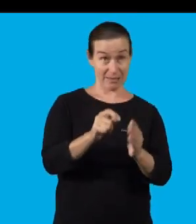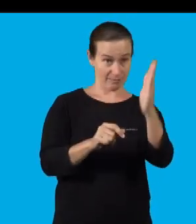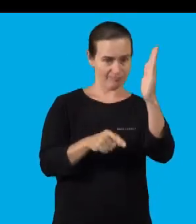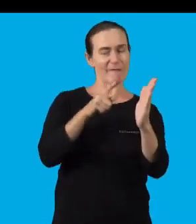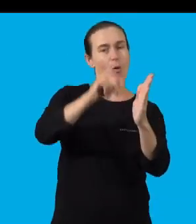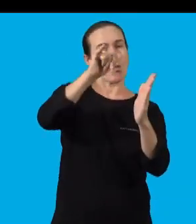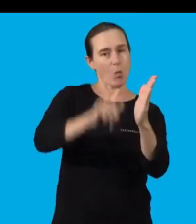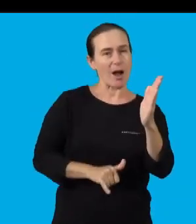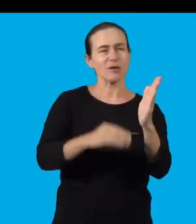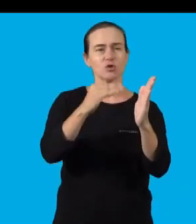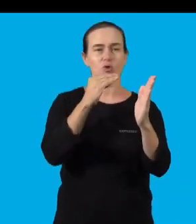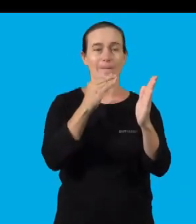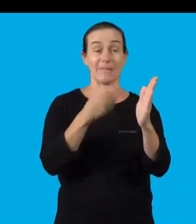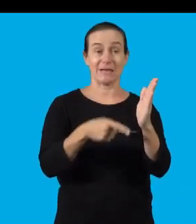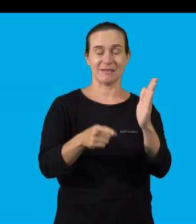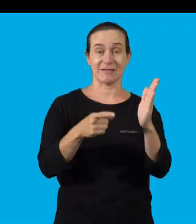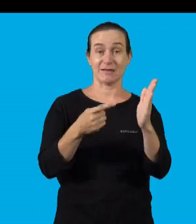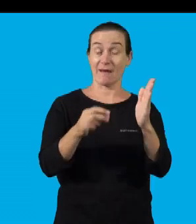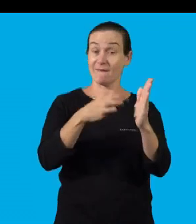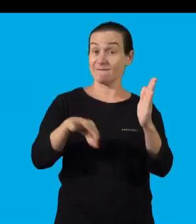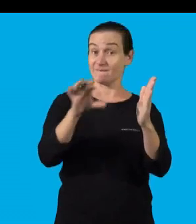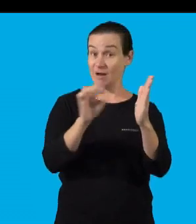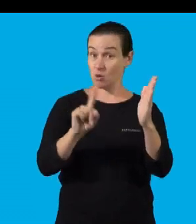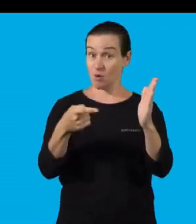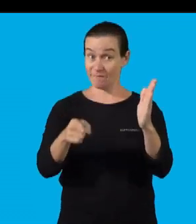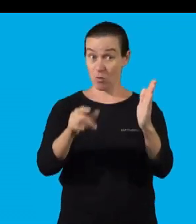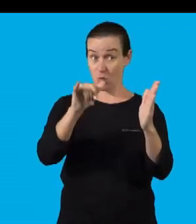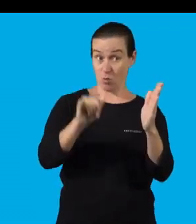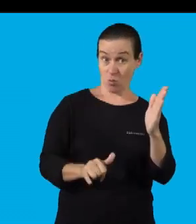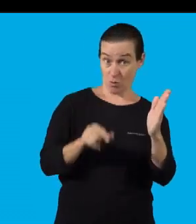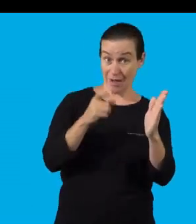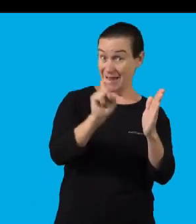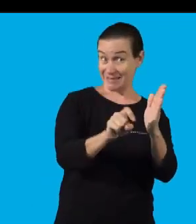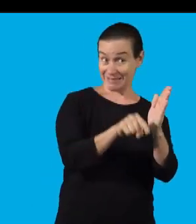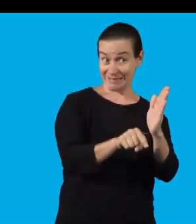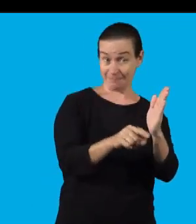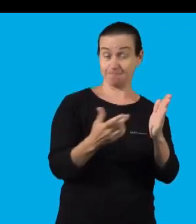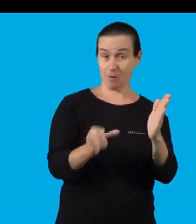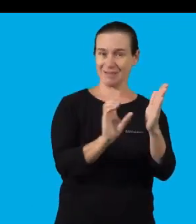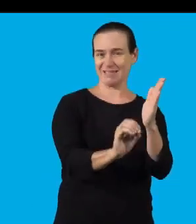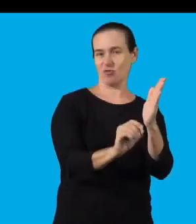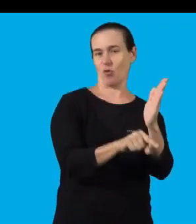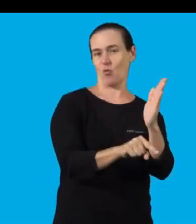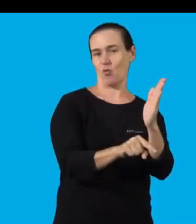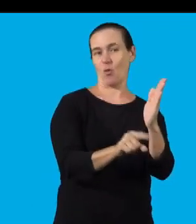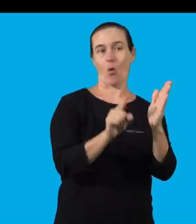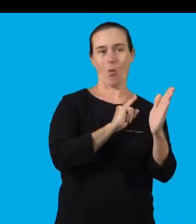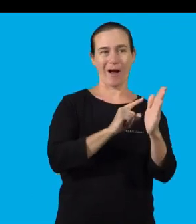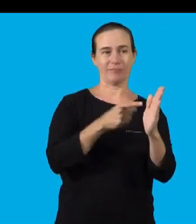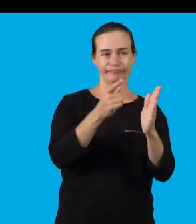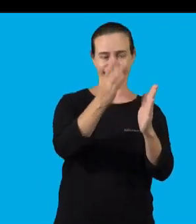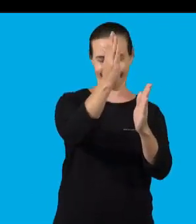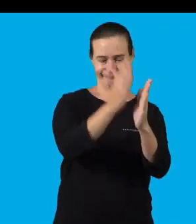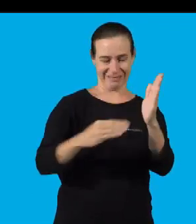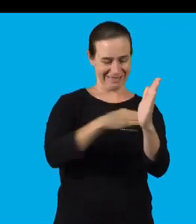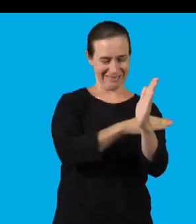we already know the value of one of the values there, and that is the value of x. So we already know that x